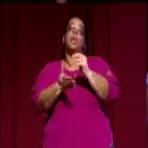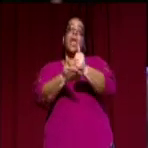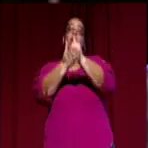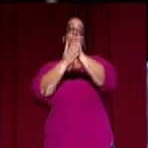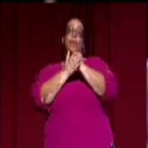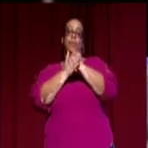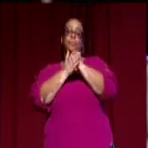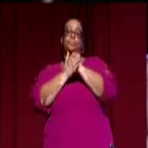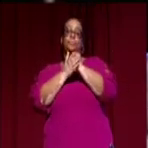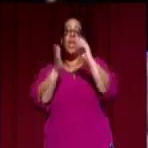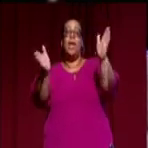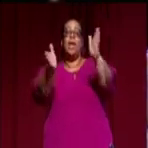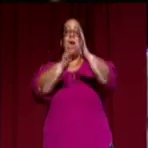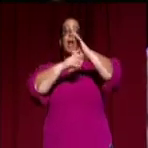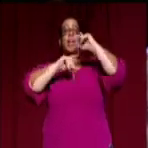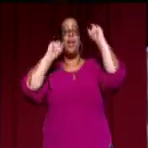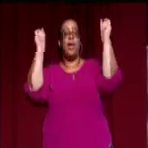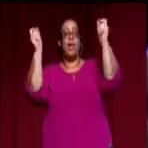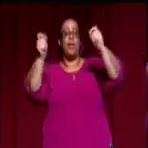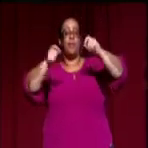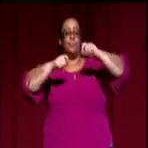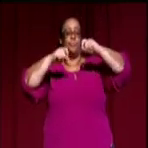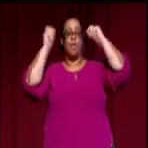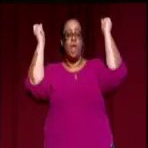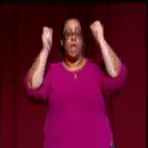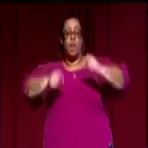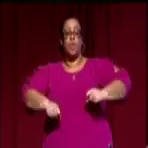y'all. Say halle.